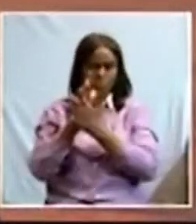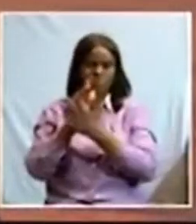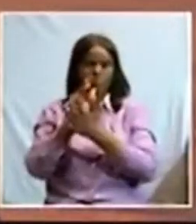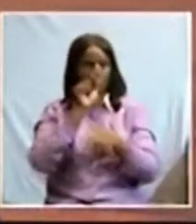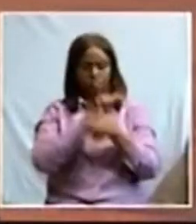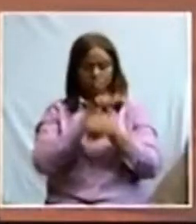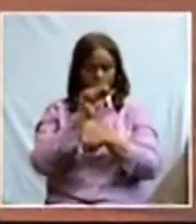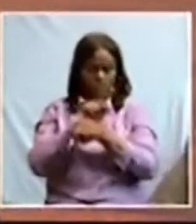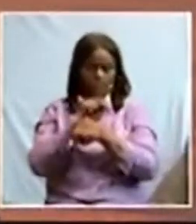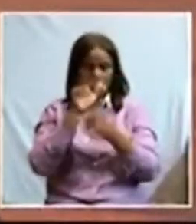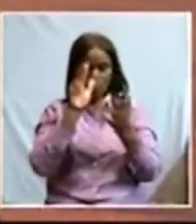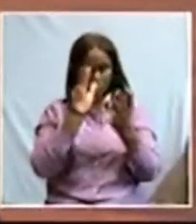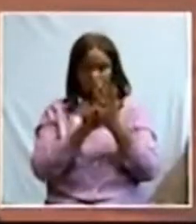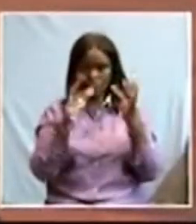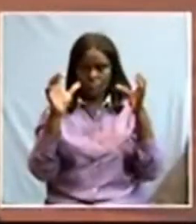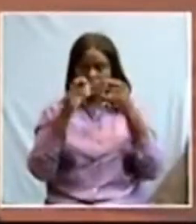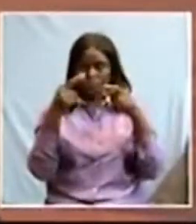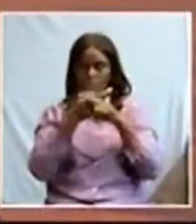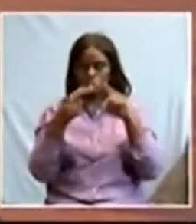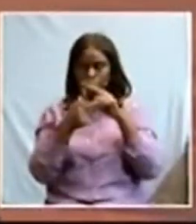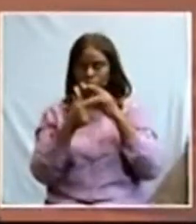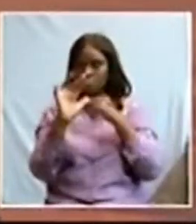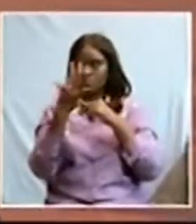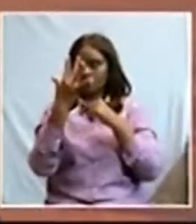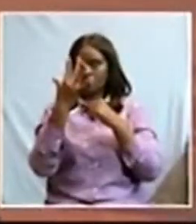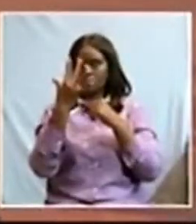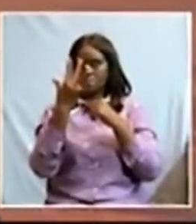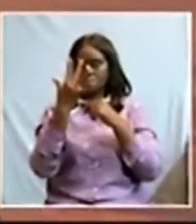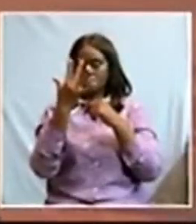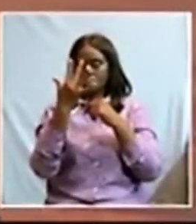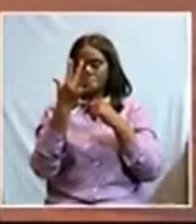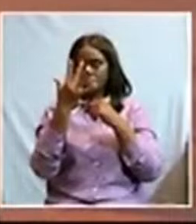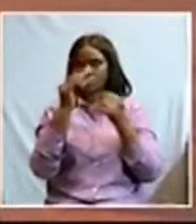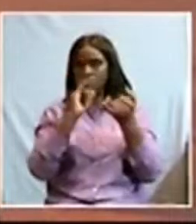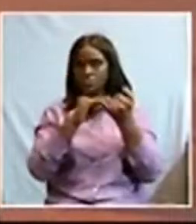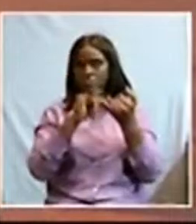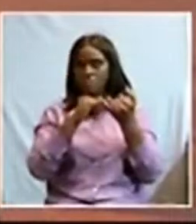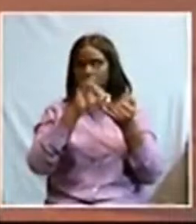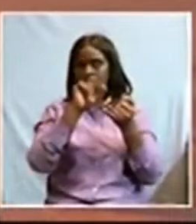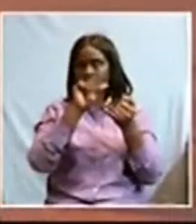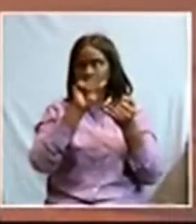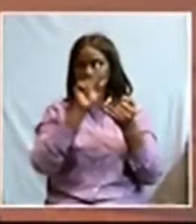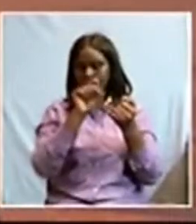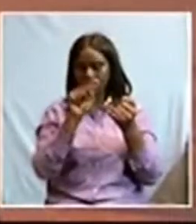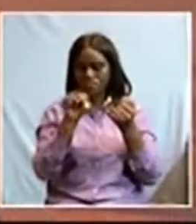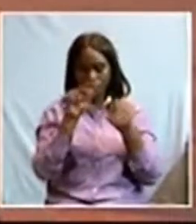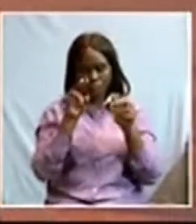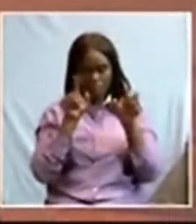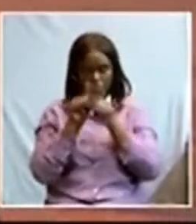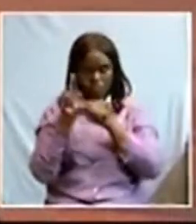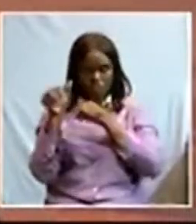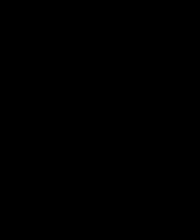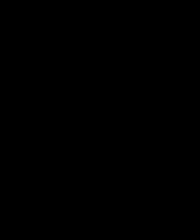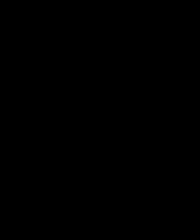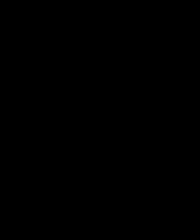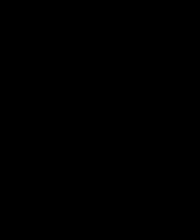classroom. 5th September, sir. 2022. 2022. And you as a manager, you found